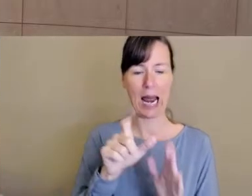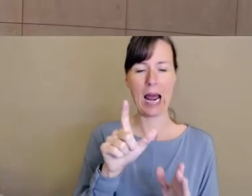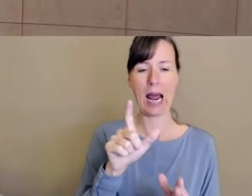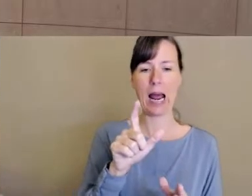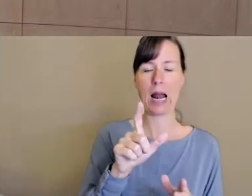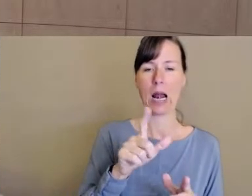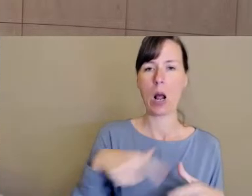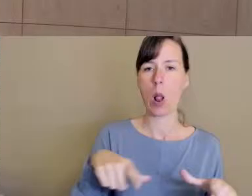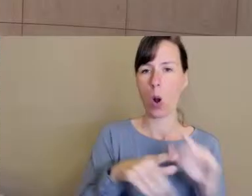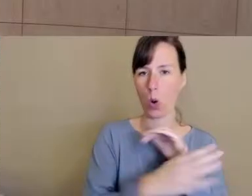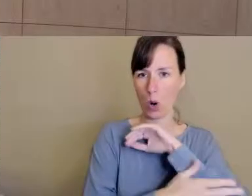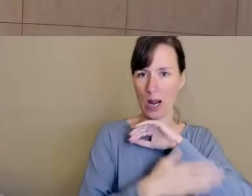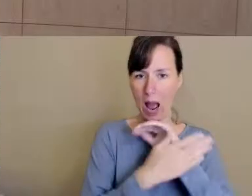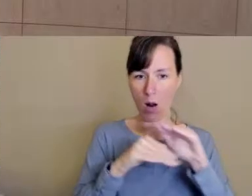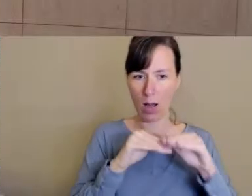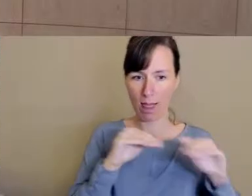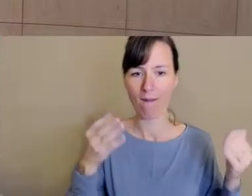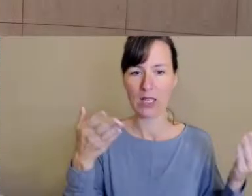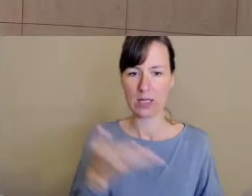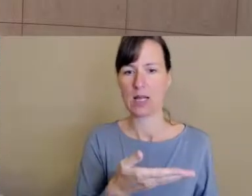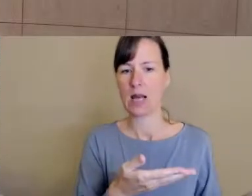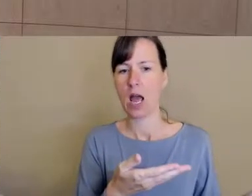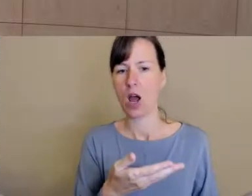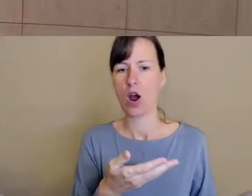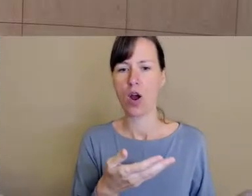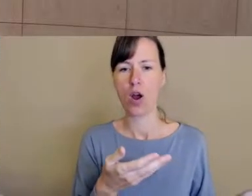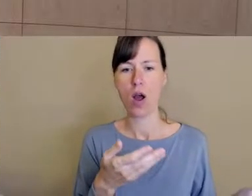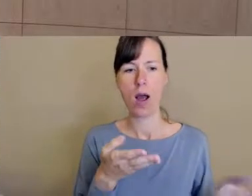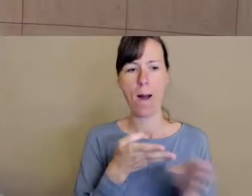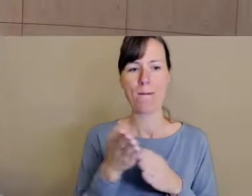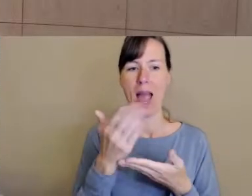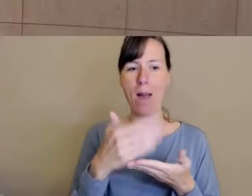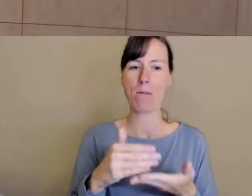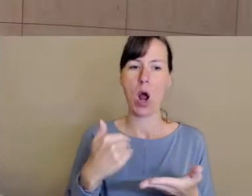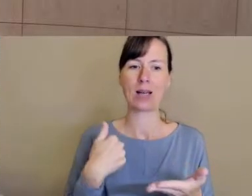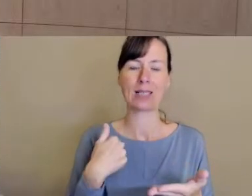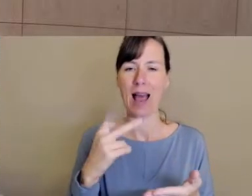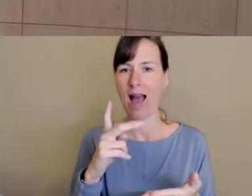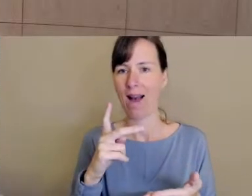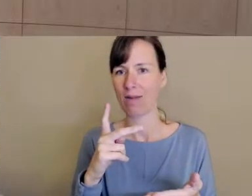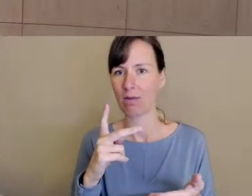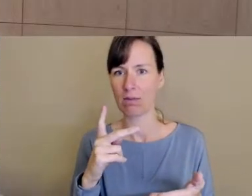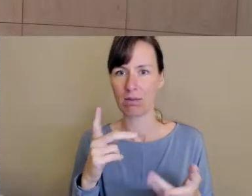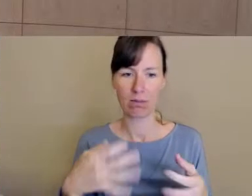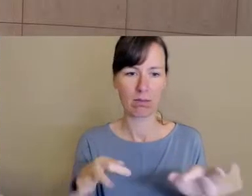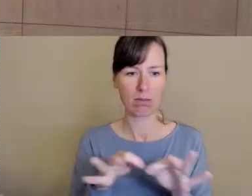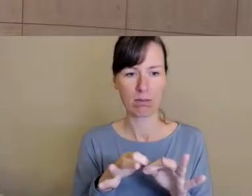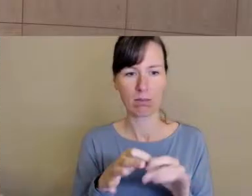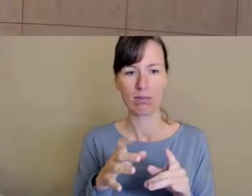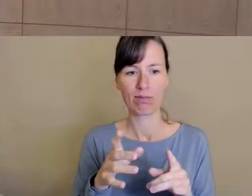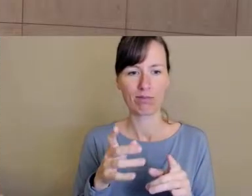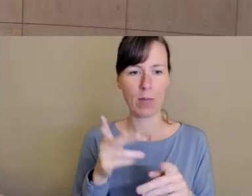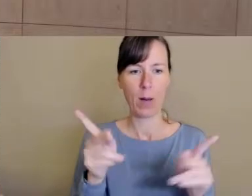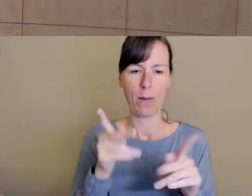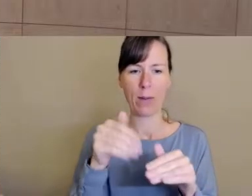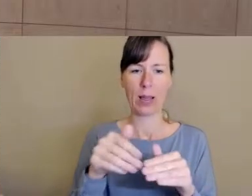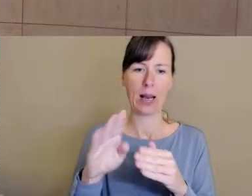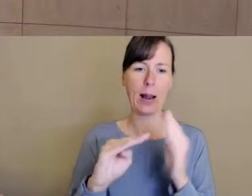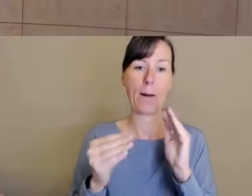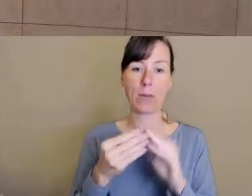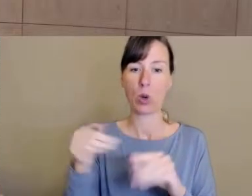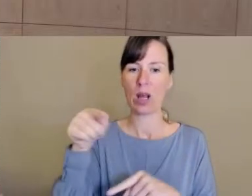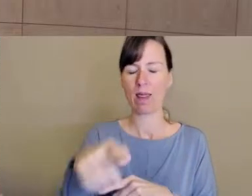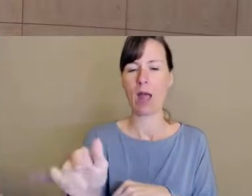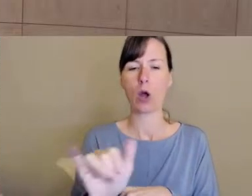is to have key stakeholders in the community there as well for the residents to see various services, especially during this time for them